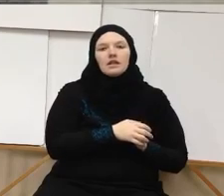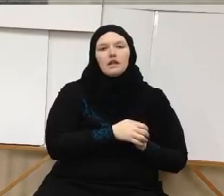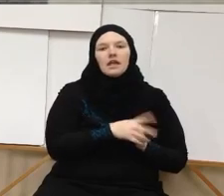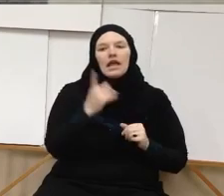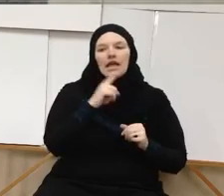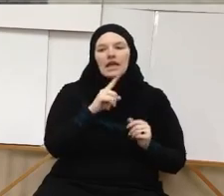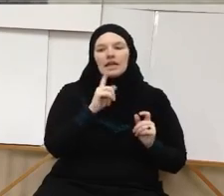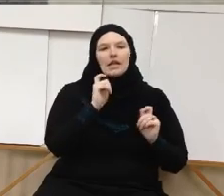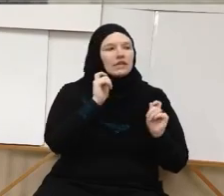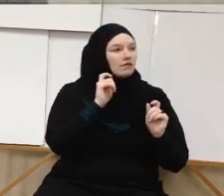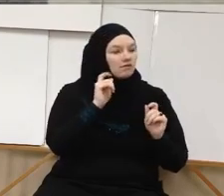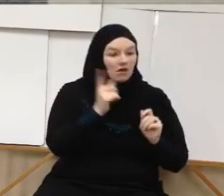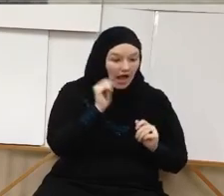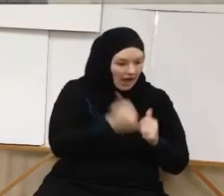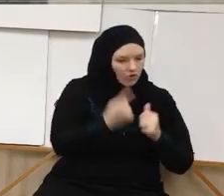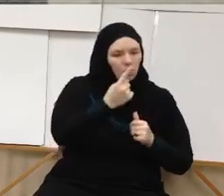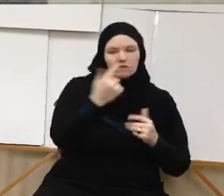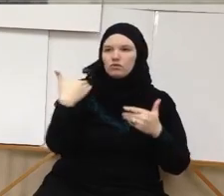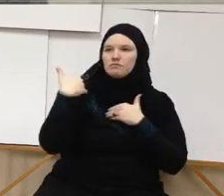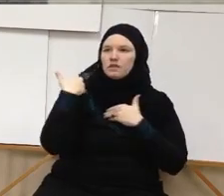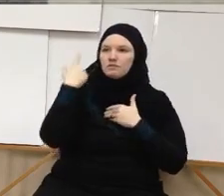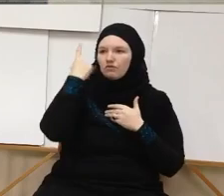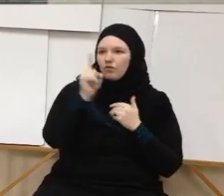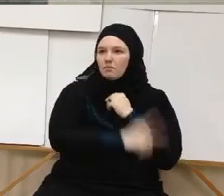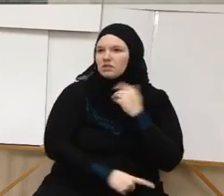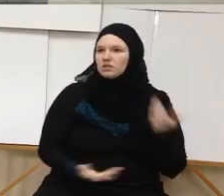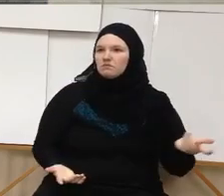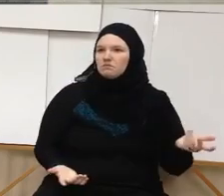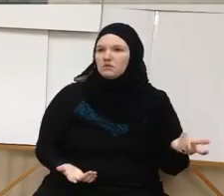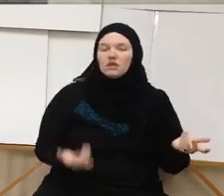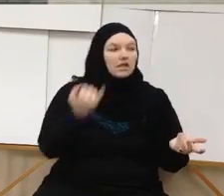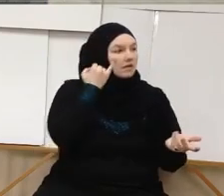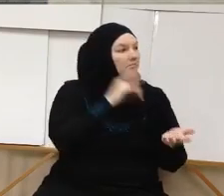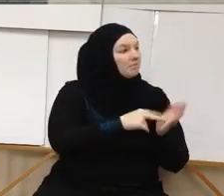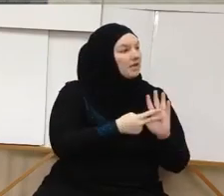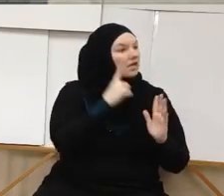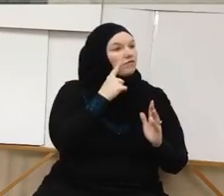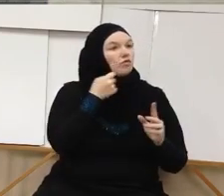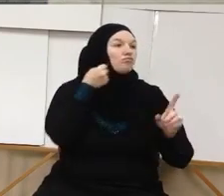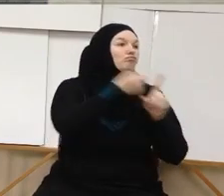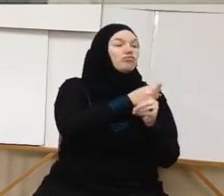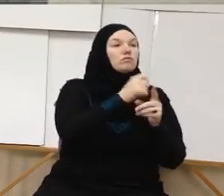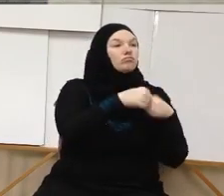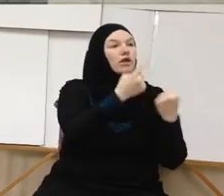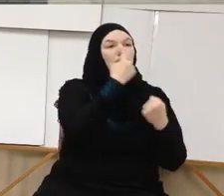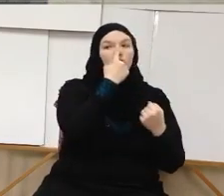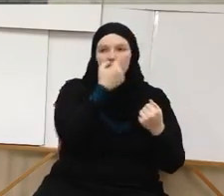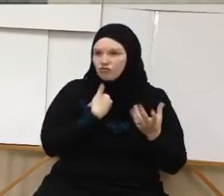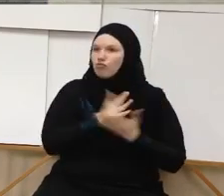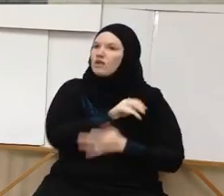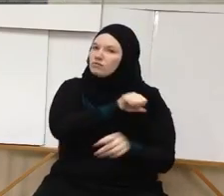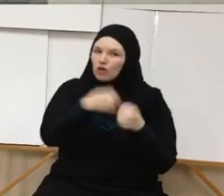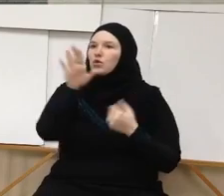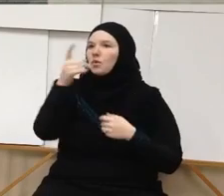subject to retribution. Which means, if you break somebody's nose, he has the right to break your